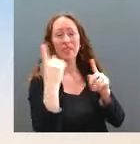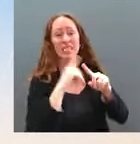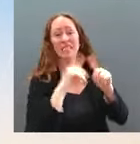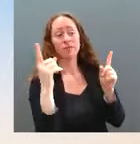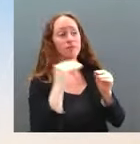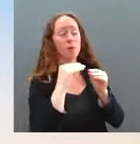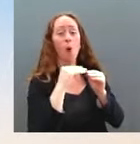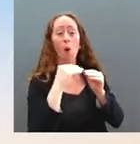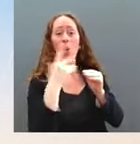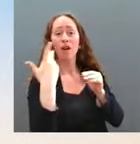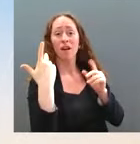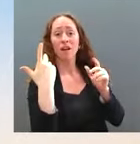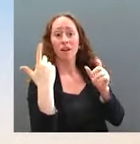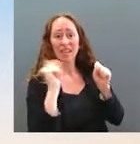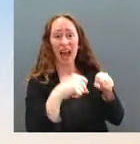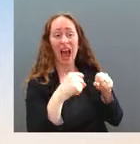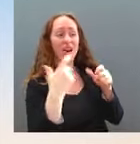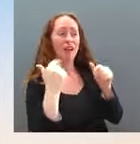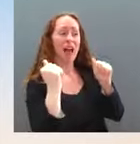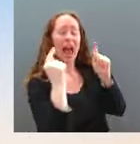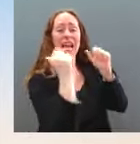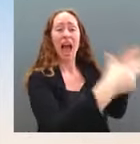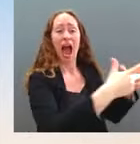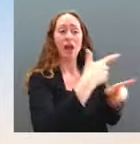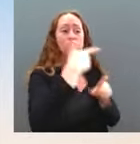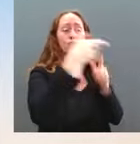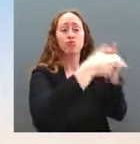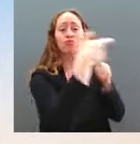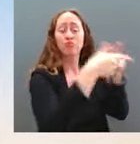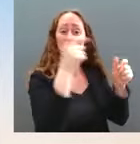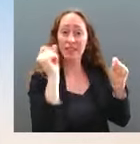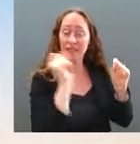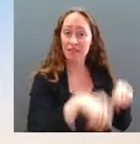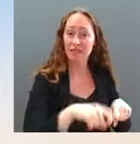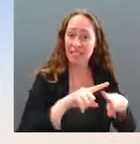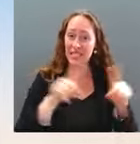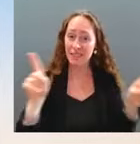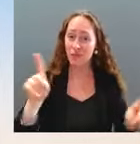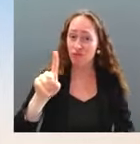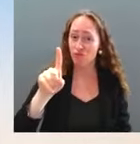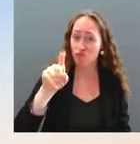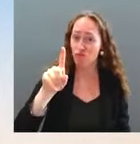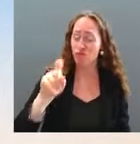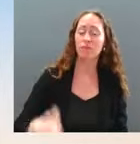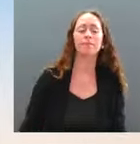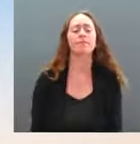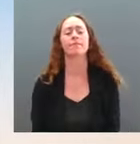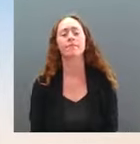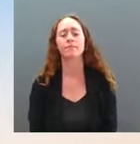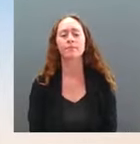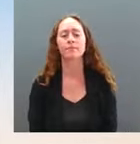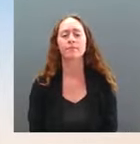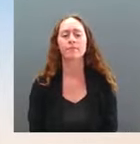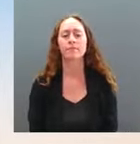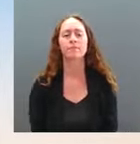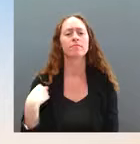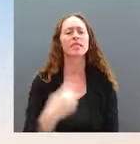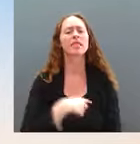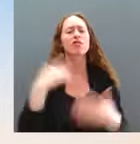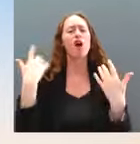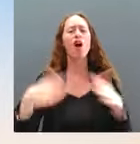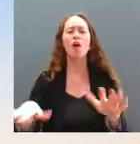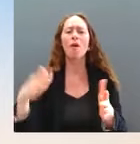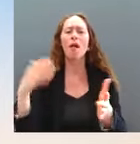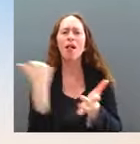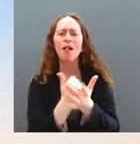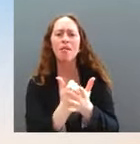committed to providing $1.7 billion of weapons, of security assistance to Ukraine since the beginning